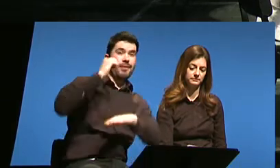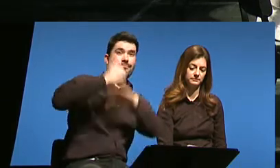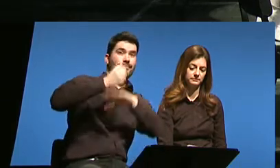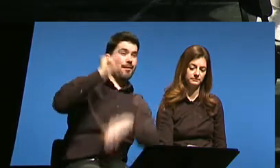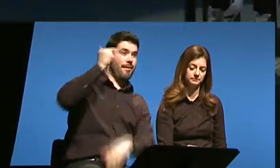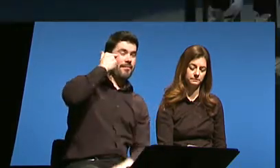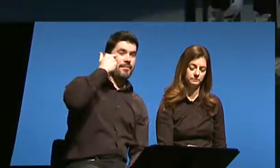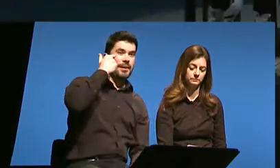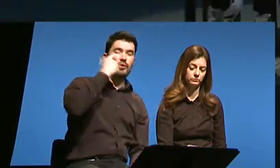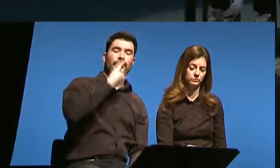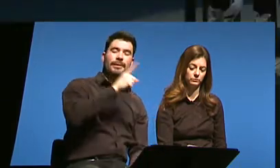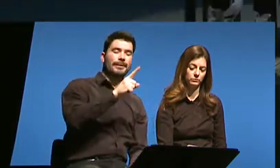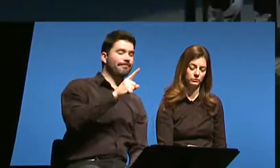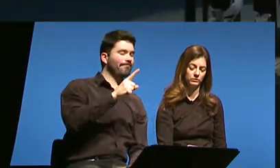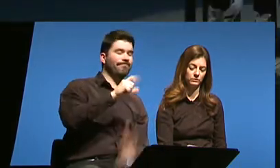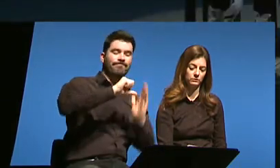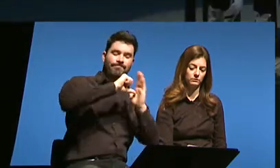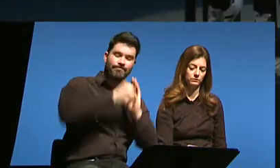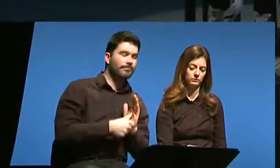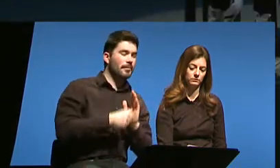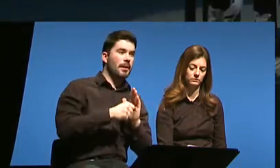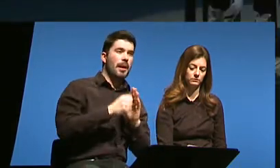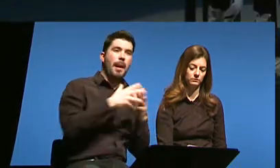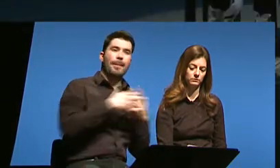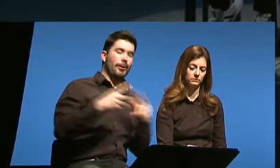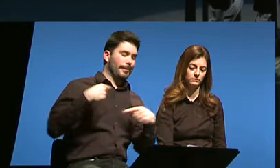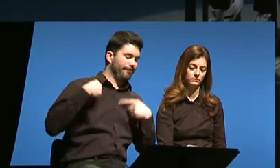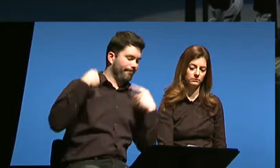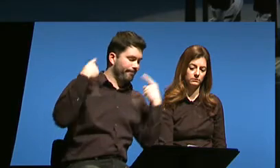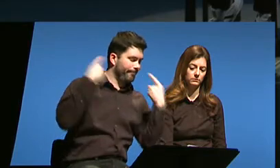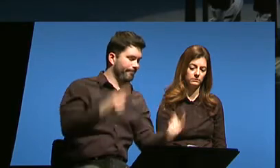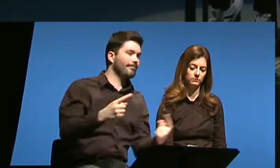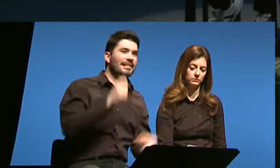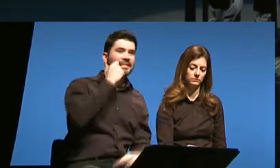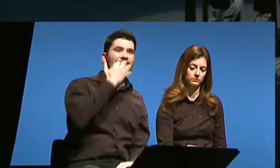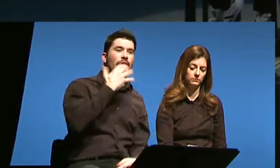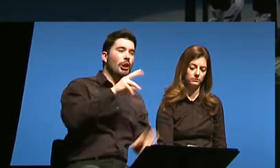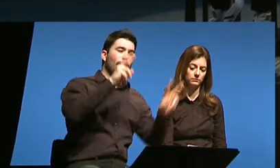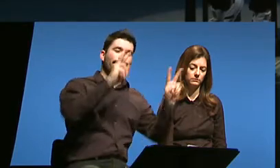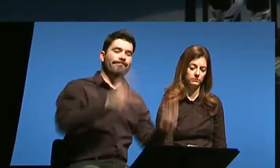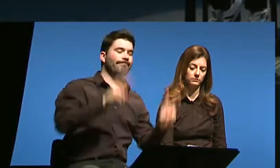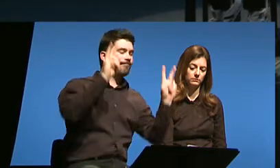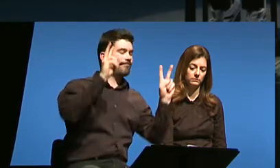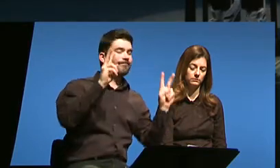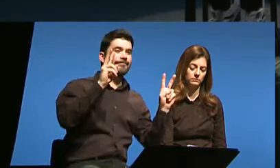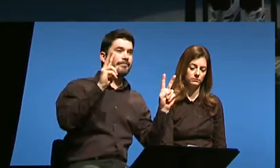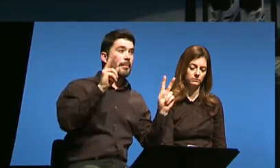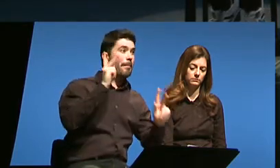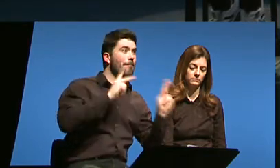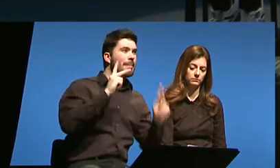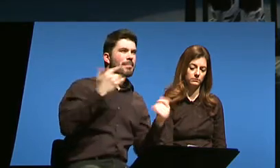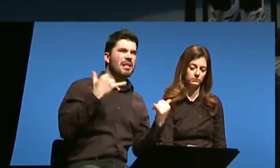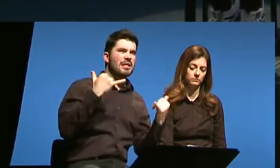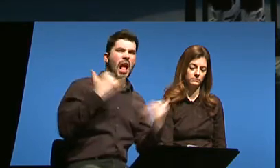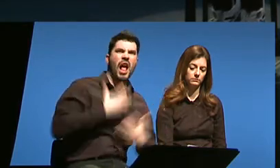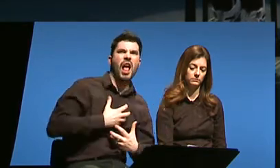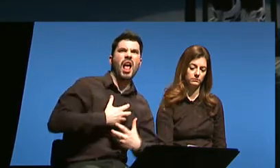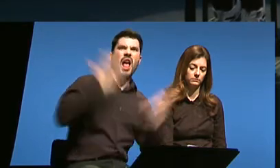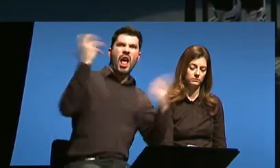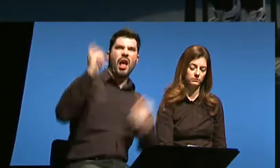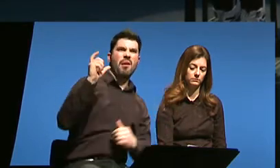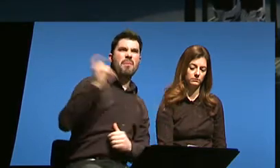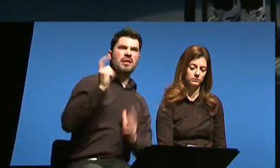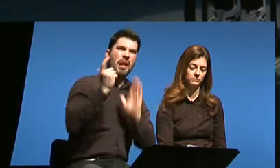always known, that America is and has always been a racist country. Those who are outraged by the ban on Muslims stayed quiet